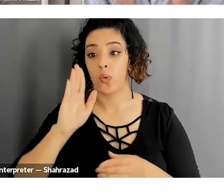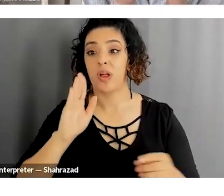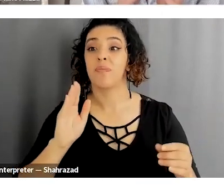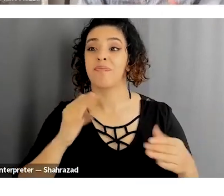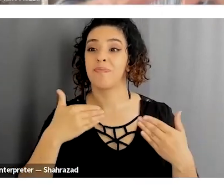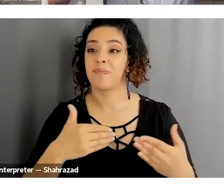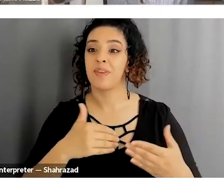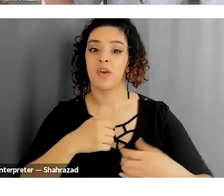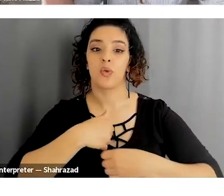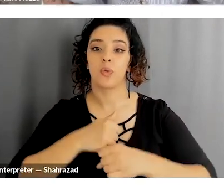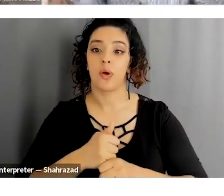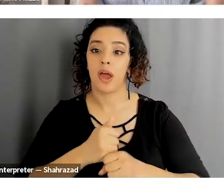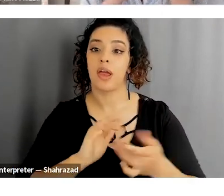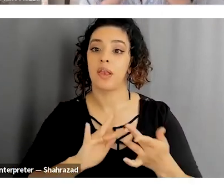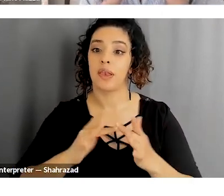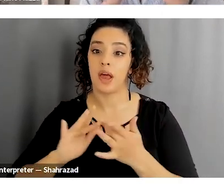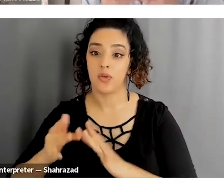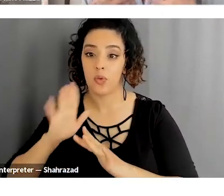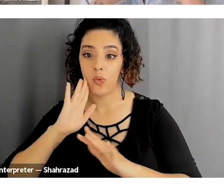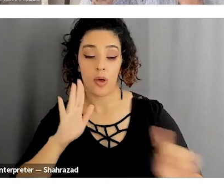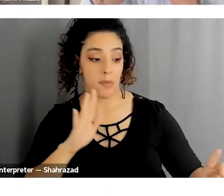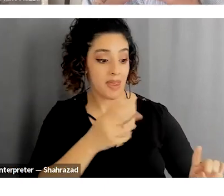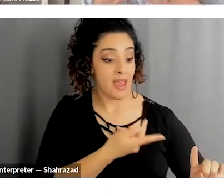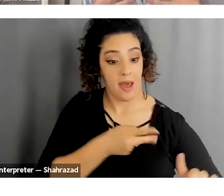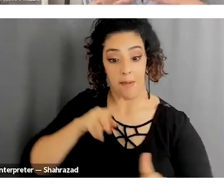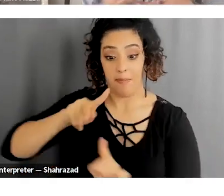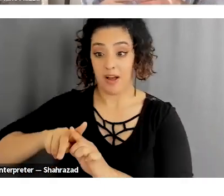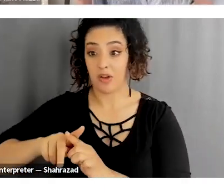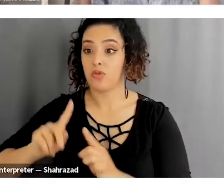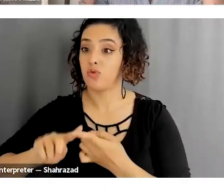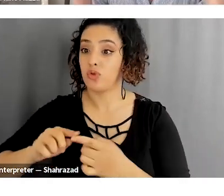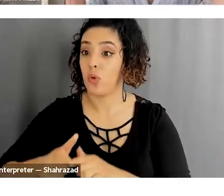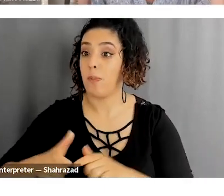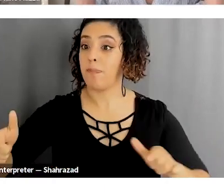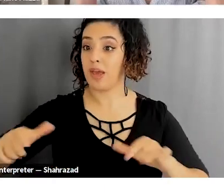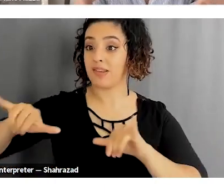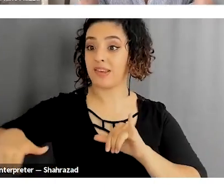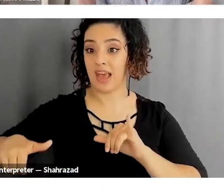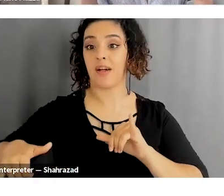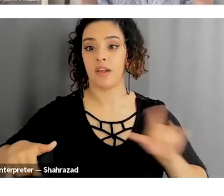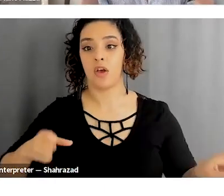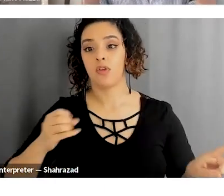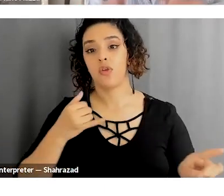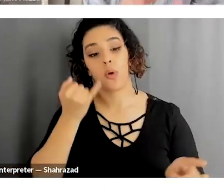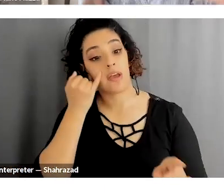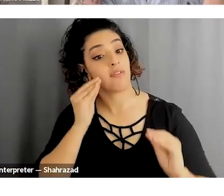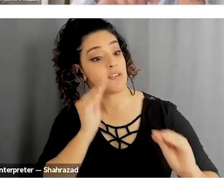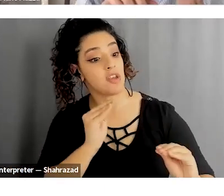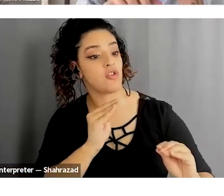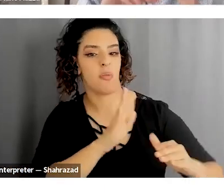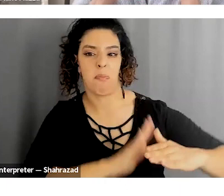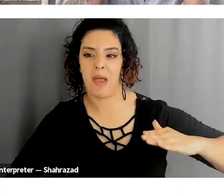frameworks that are applicable on the macro to the micro scale. So for example, if I teach you the basic rules of natural dyeing, right?